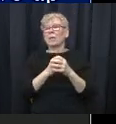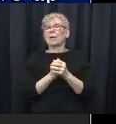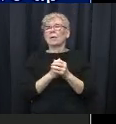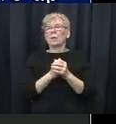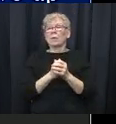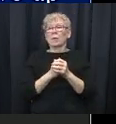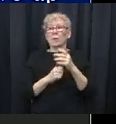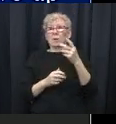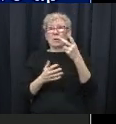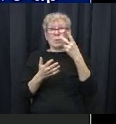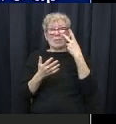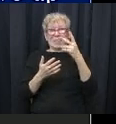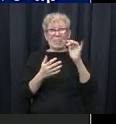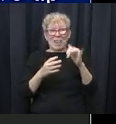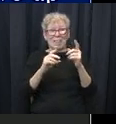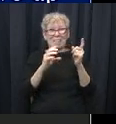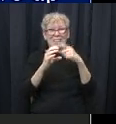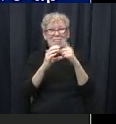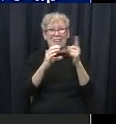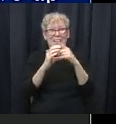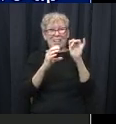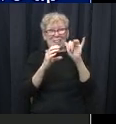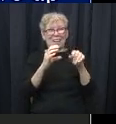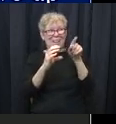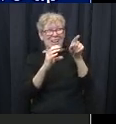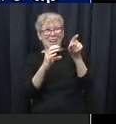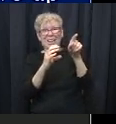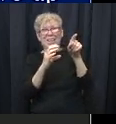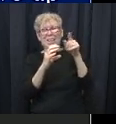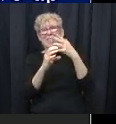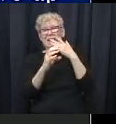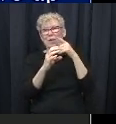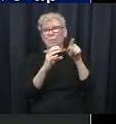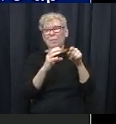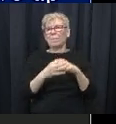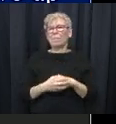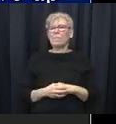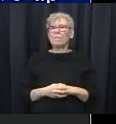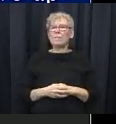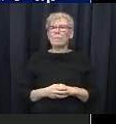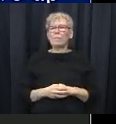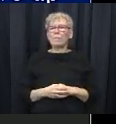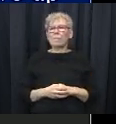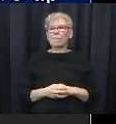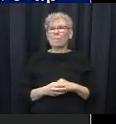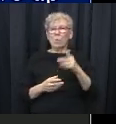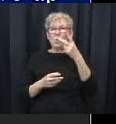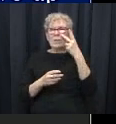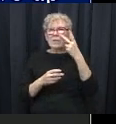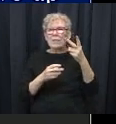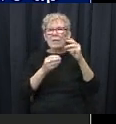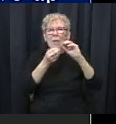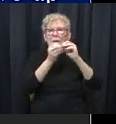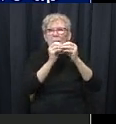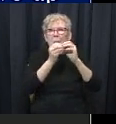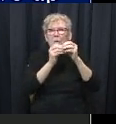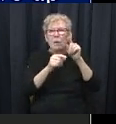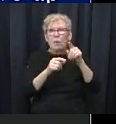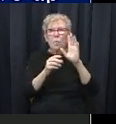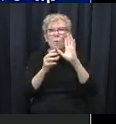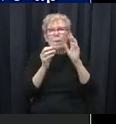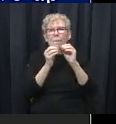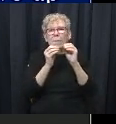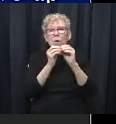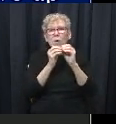are tighter on Dial 2.0 in levels yellow and orange, making it harder for counties to move from red to orange